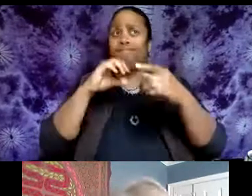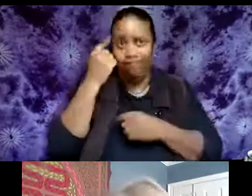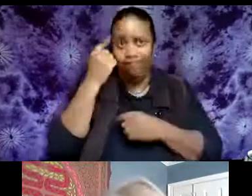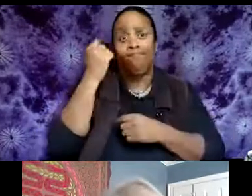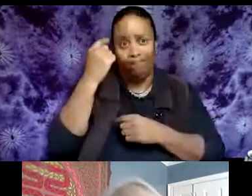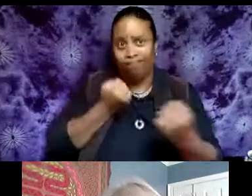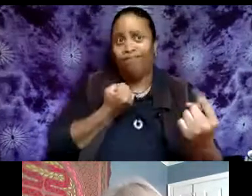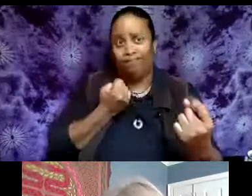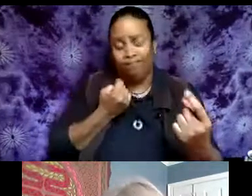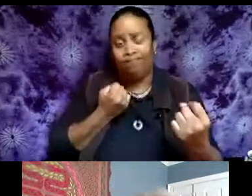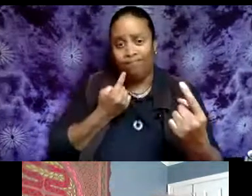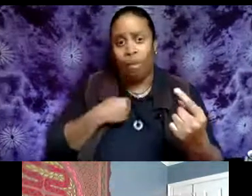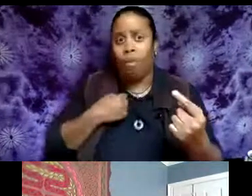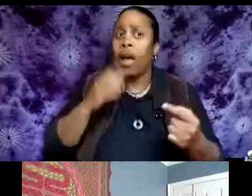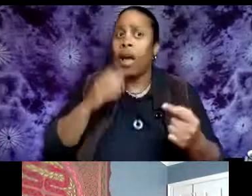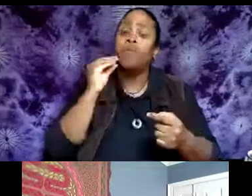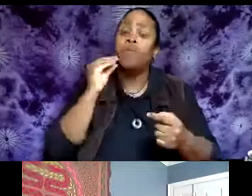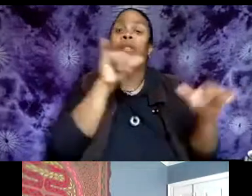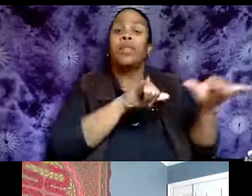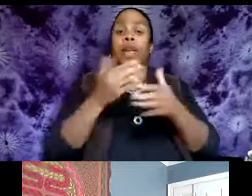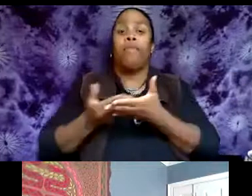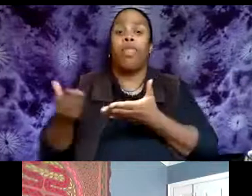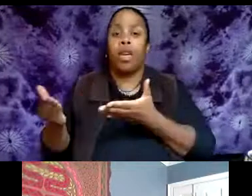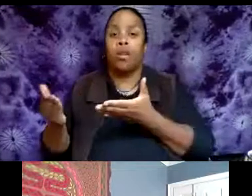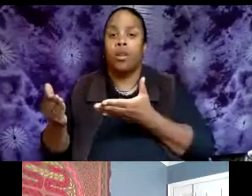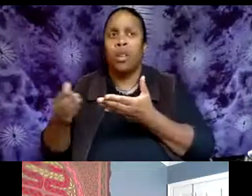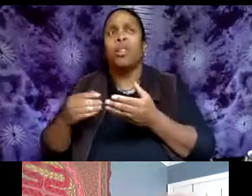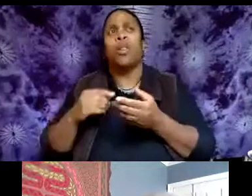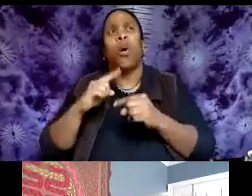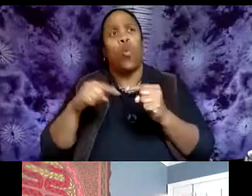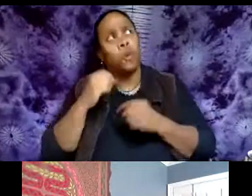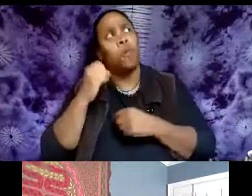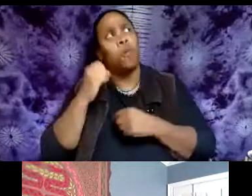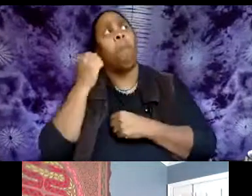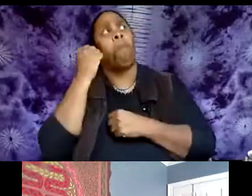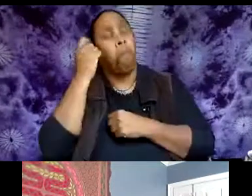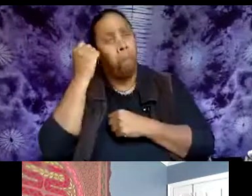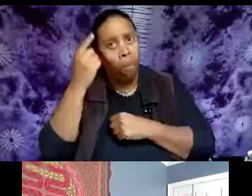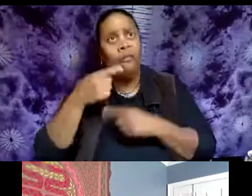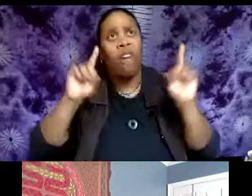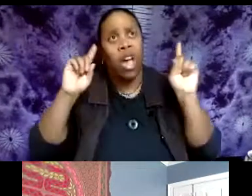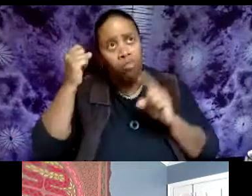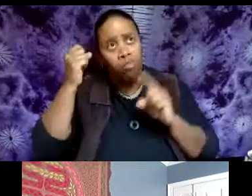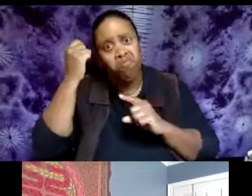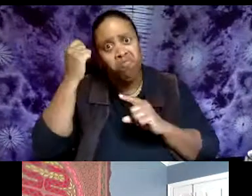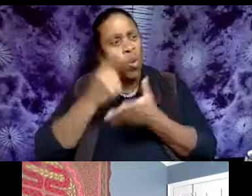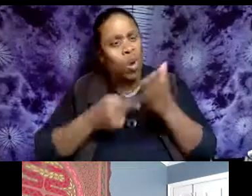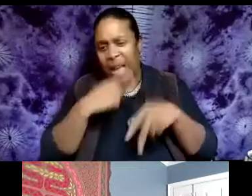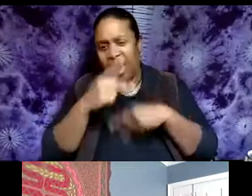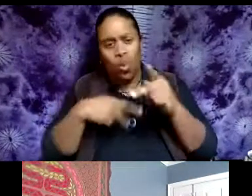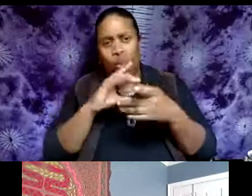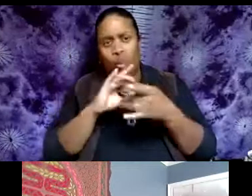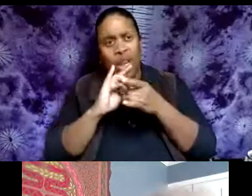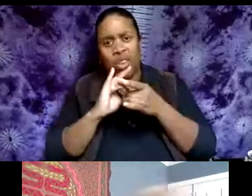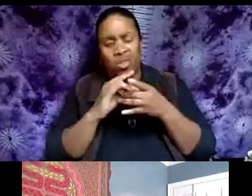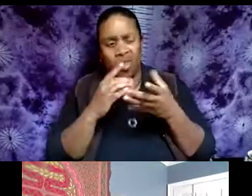thing of, once you start to make these realizations and understandings of what kind of relationships you have been in, then it is